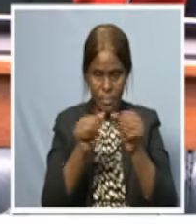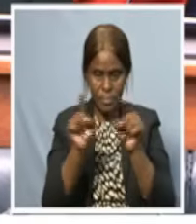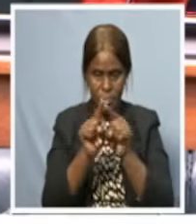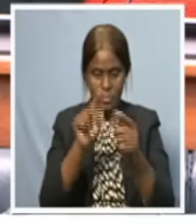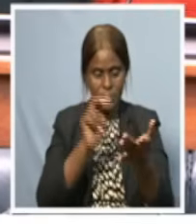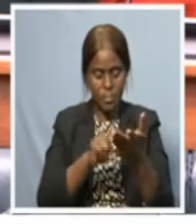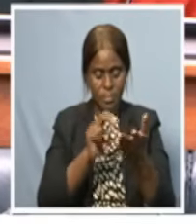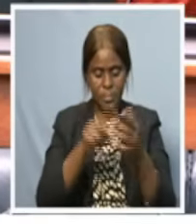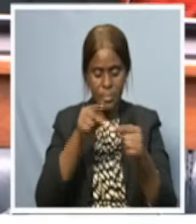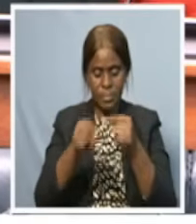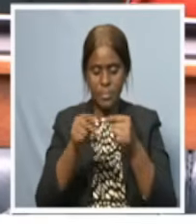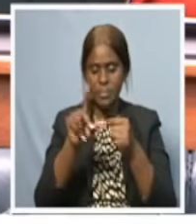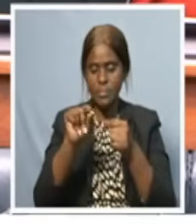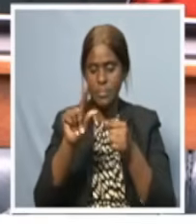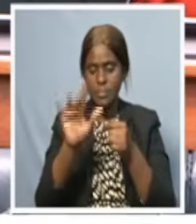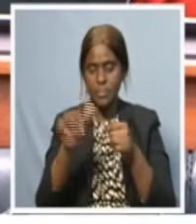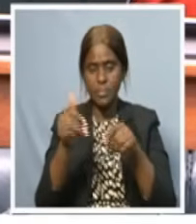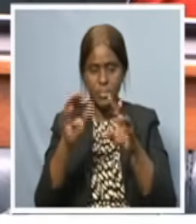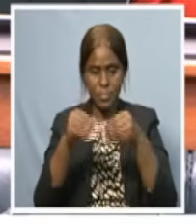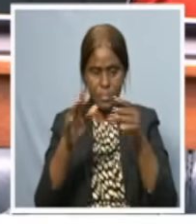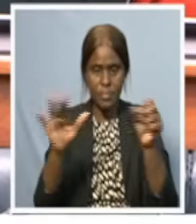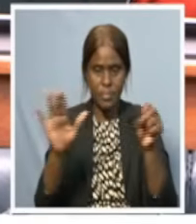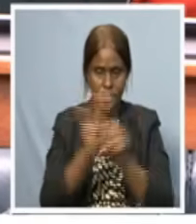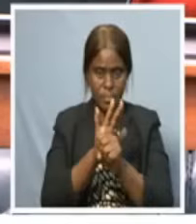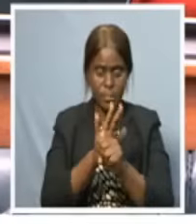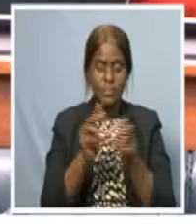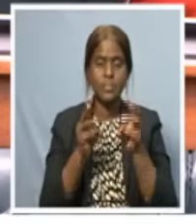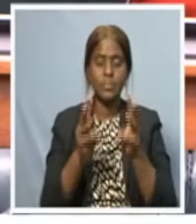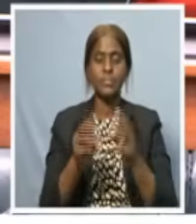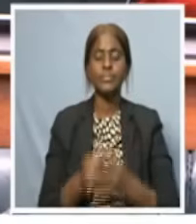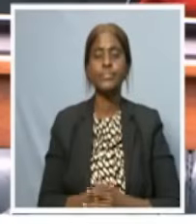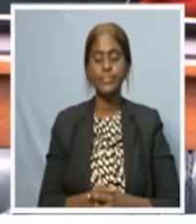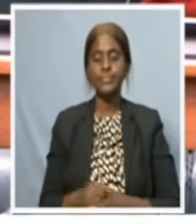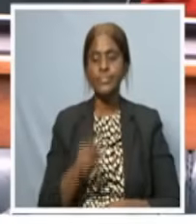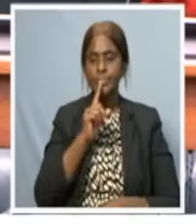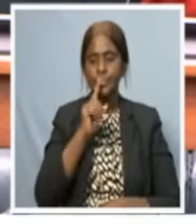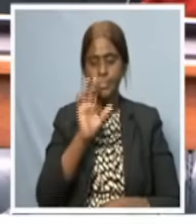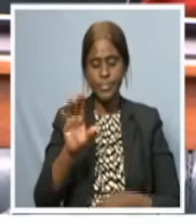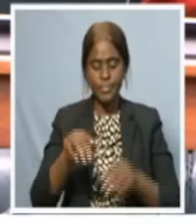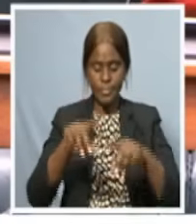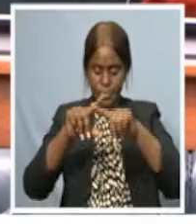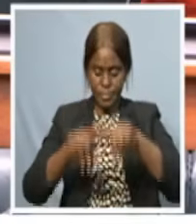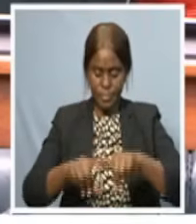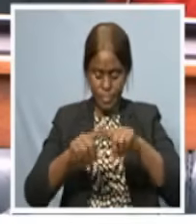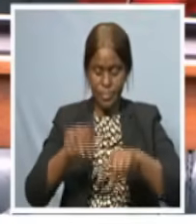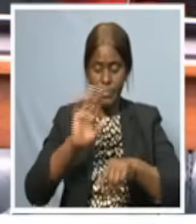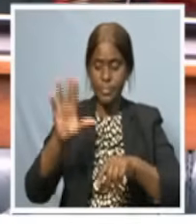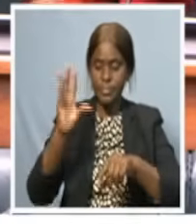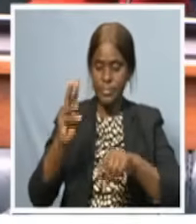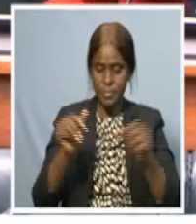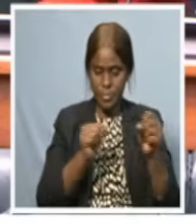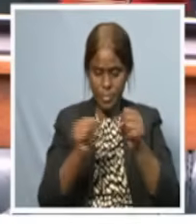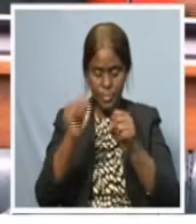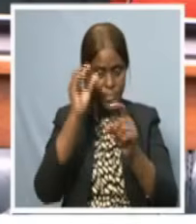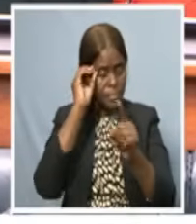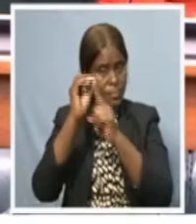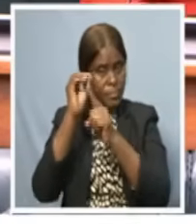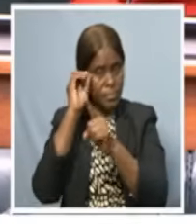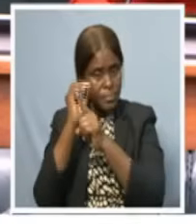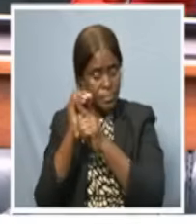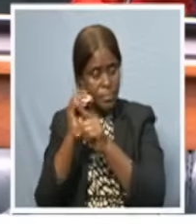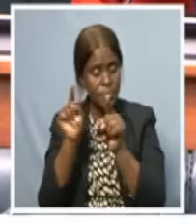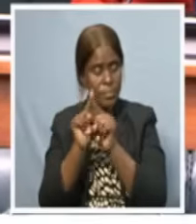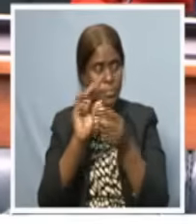in November 2025, provides a comprehensive roadmap. It is anchored on 6 strategic